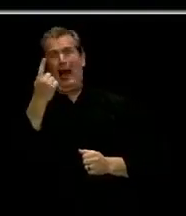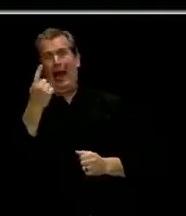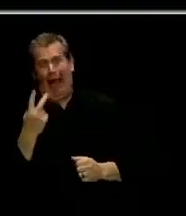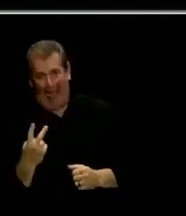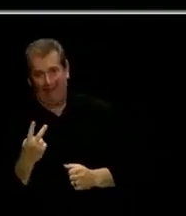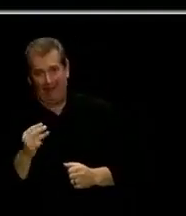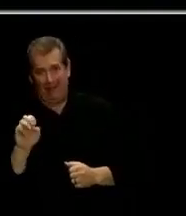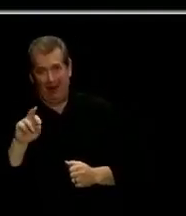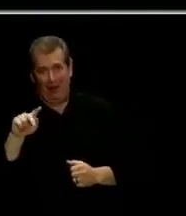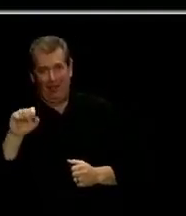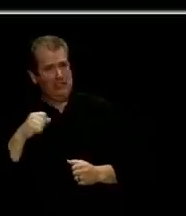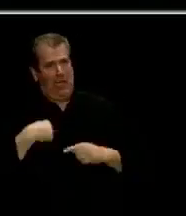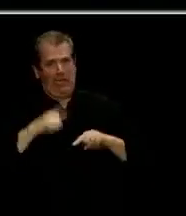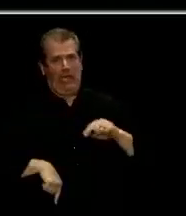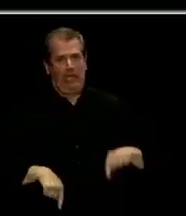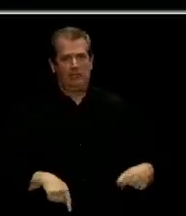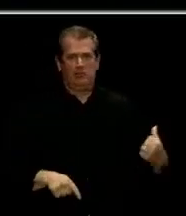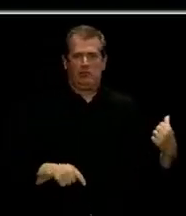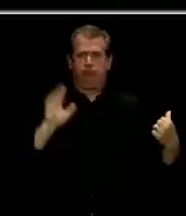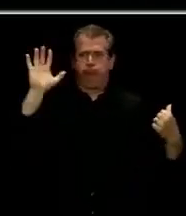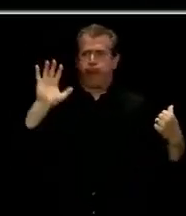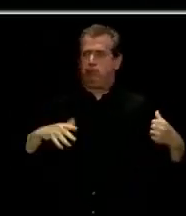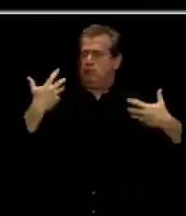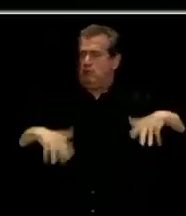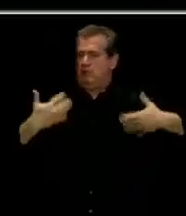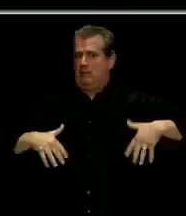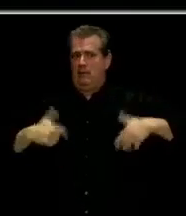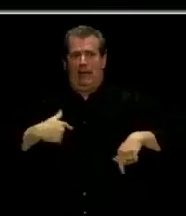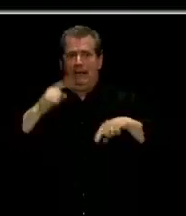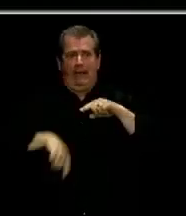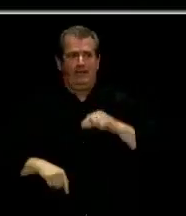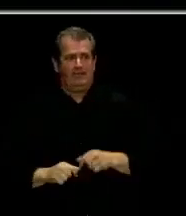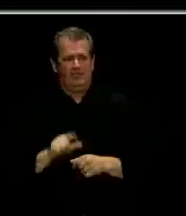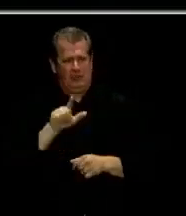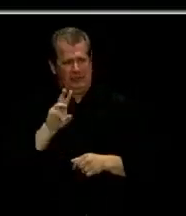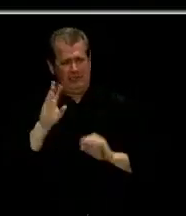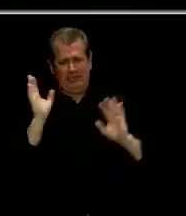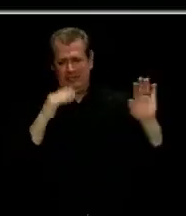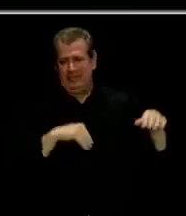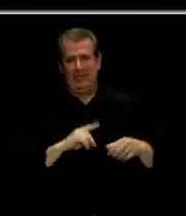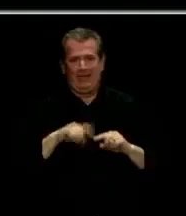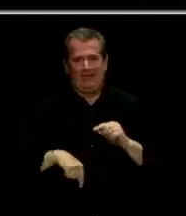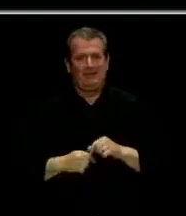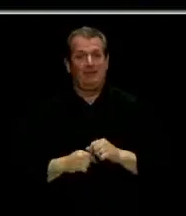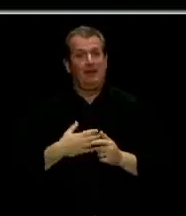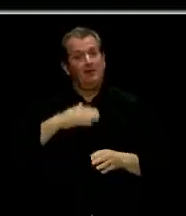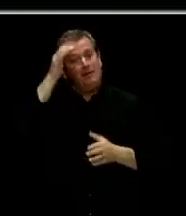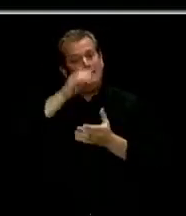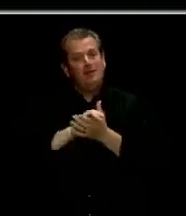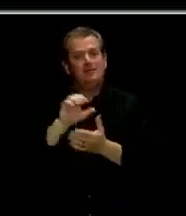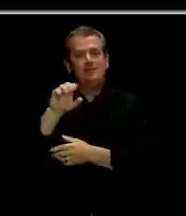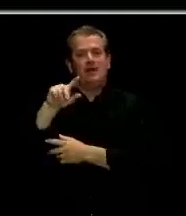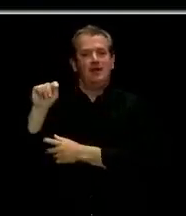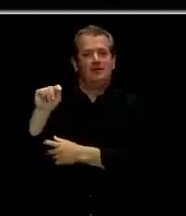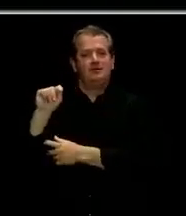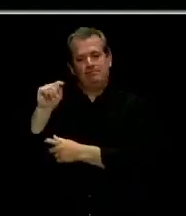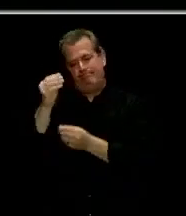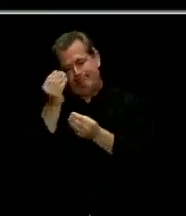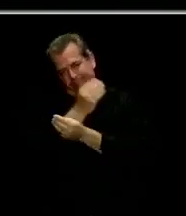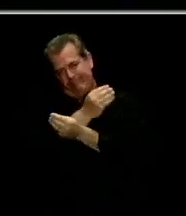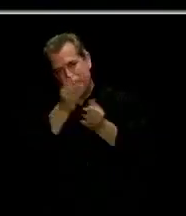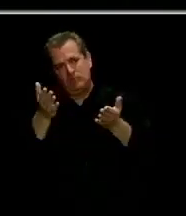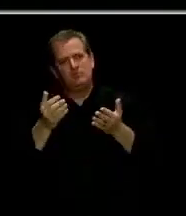I said never again. So he is amazing. That is so wonderful. My husband, Scott, sends his warm